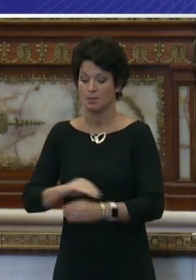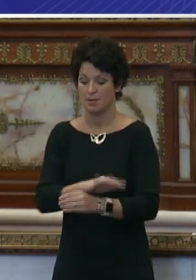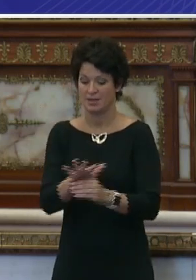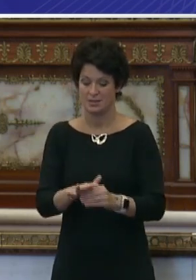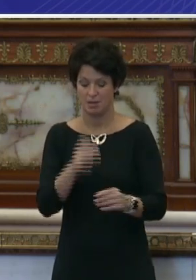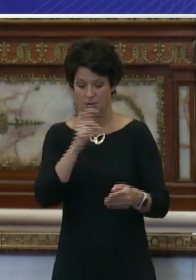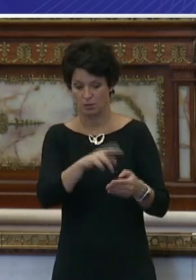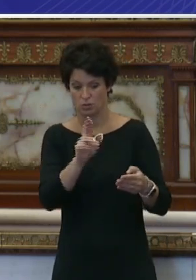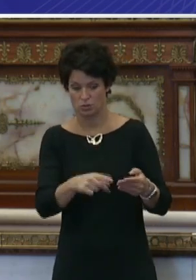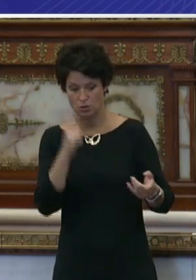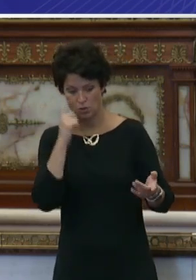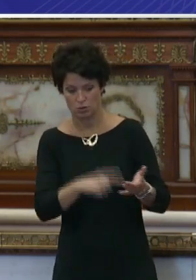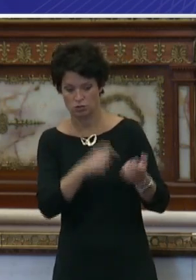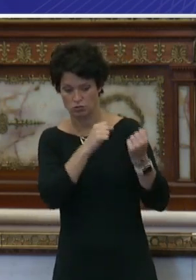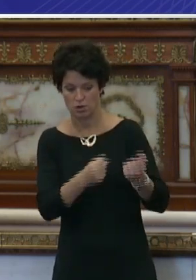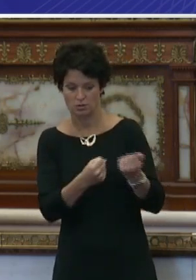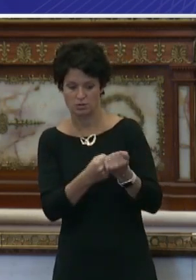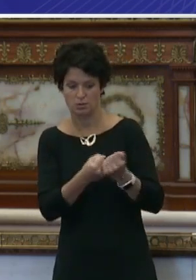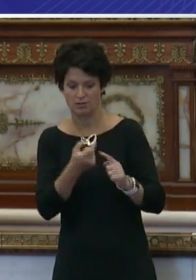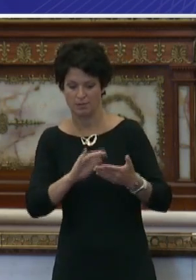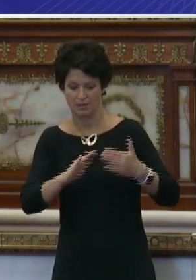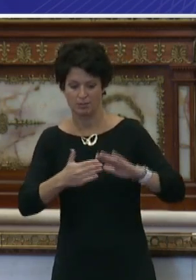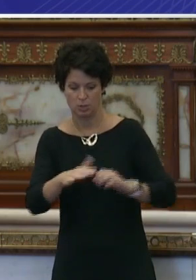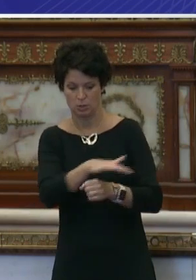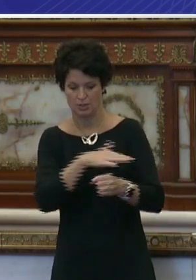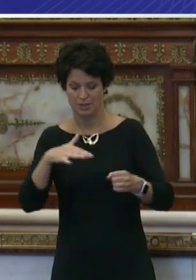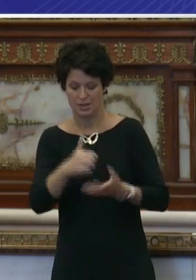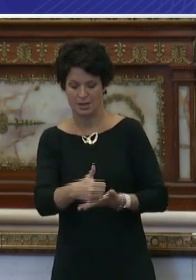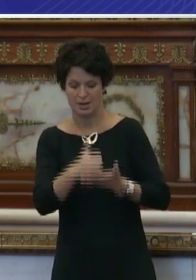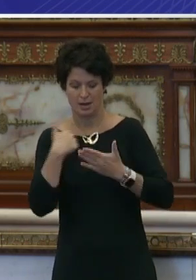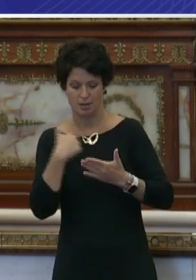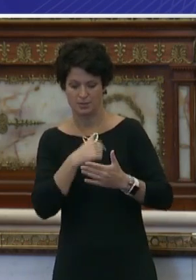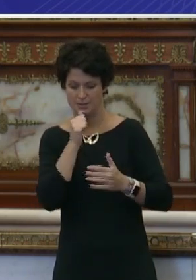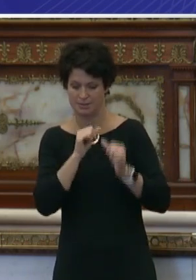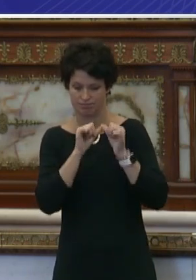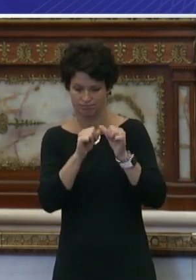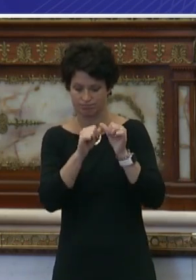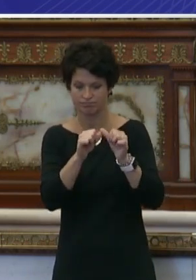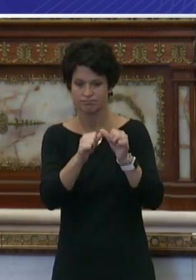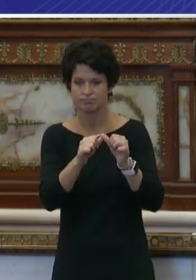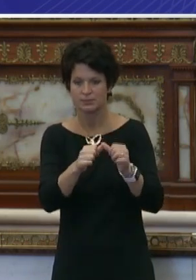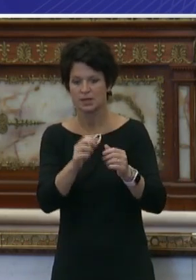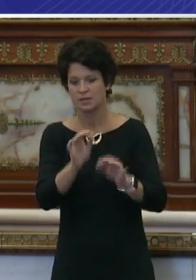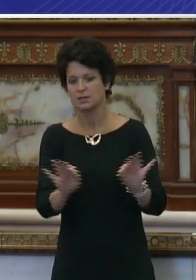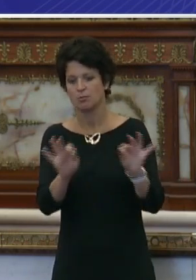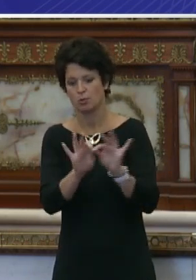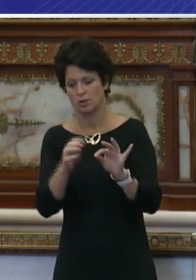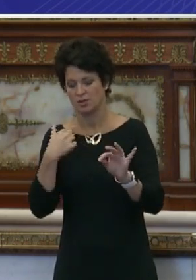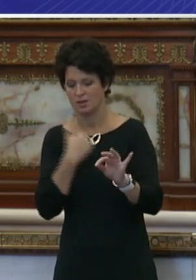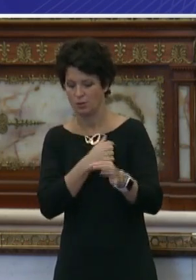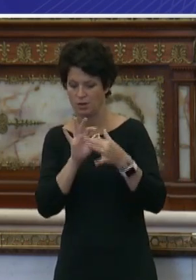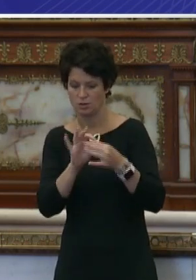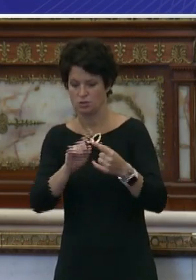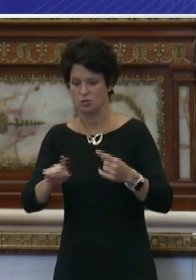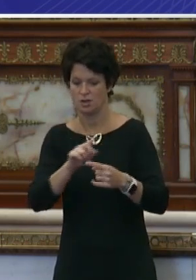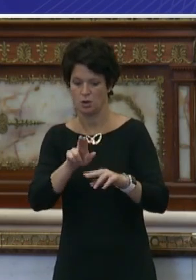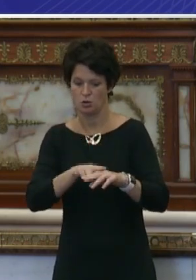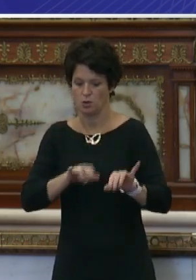we felt a strong sense of support from our community of customers who helped us stay afloat and let us know how important we are to their sense